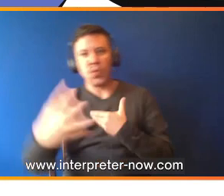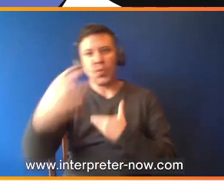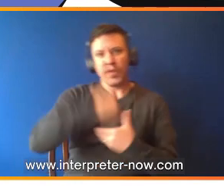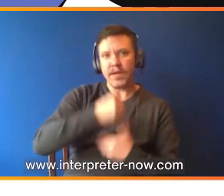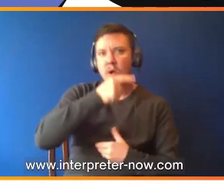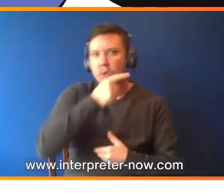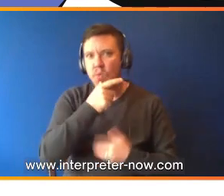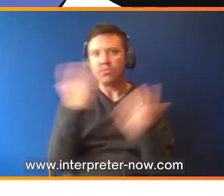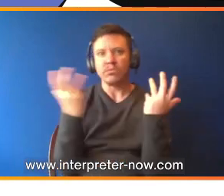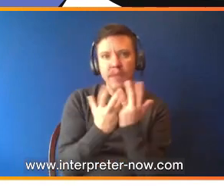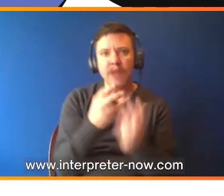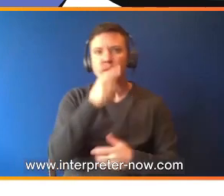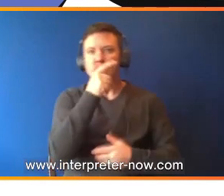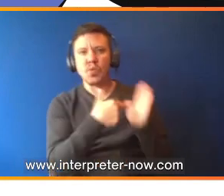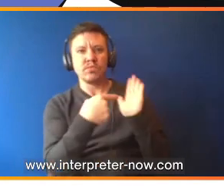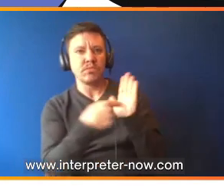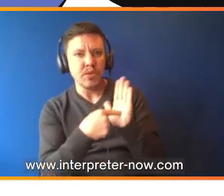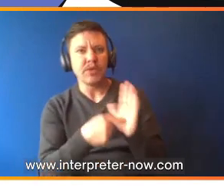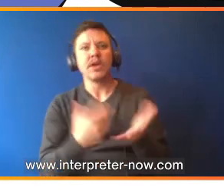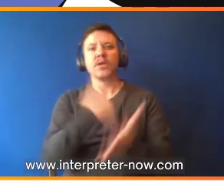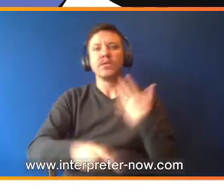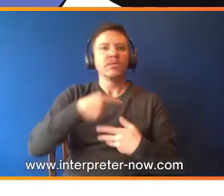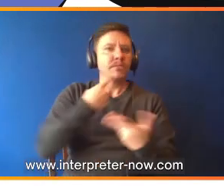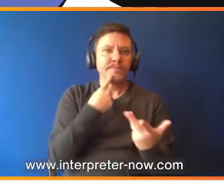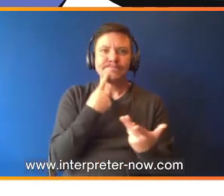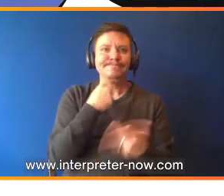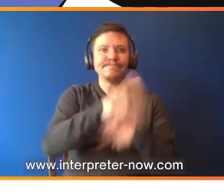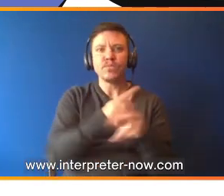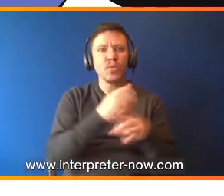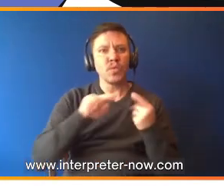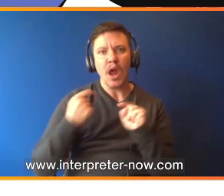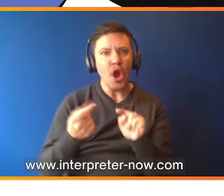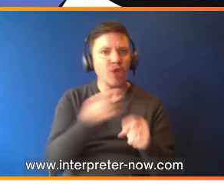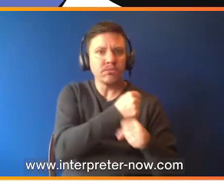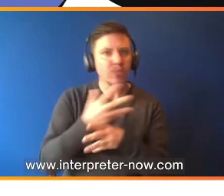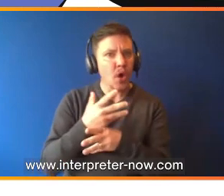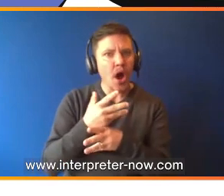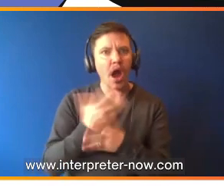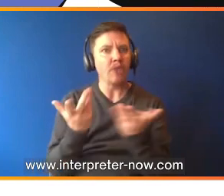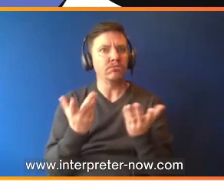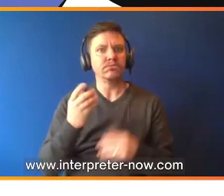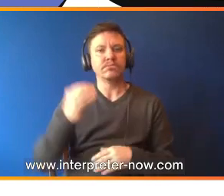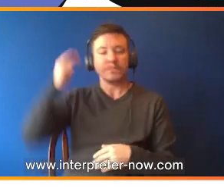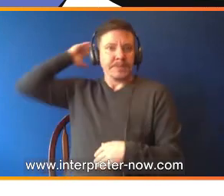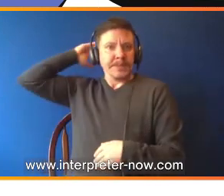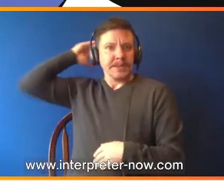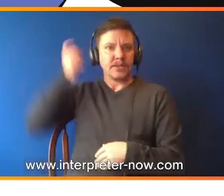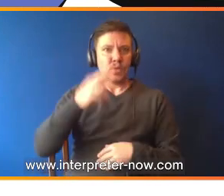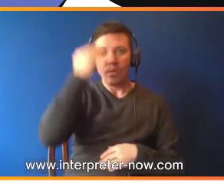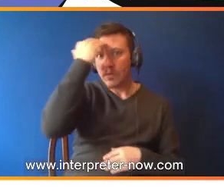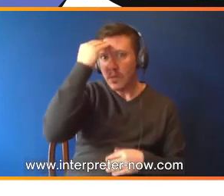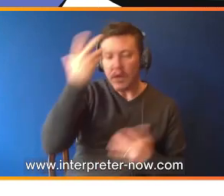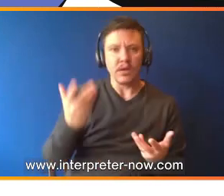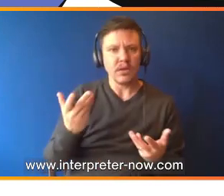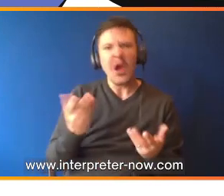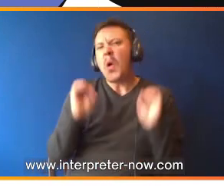how do we get people to buy into this, to understand the value, and to, in a way, have enough courage